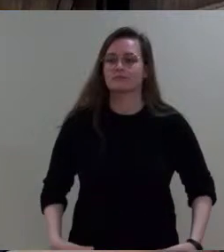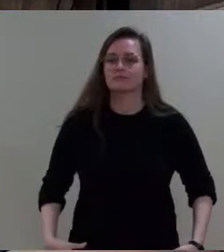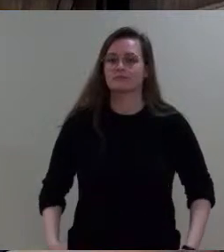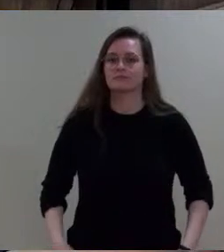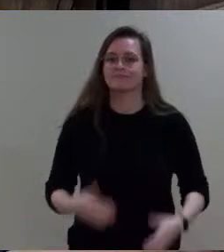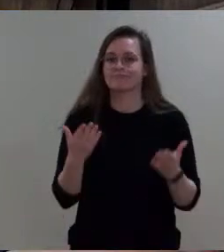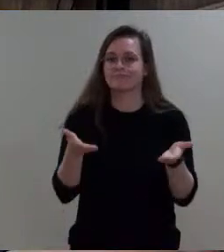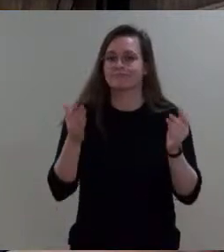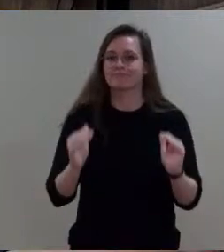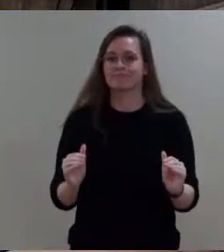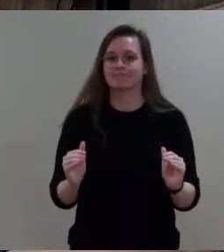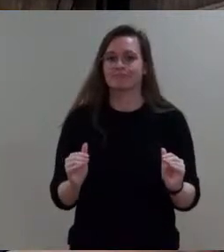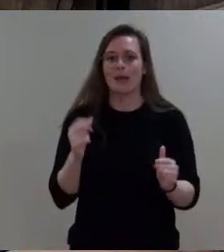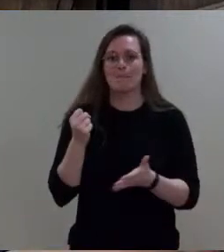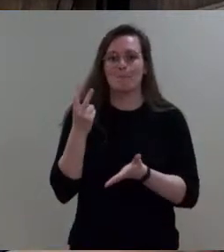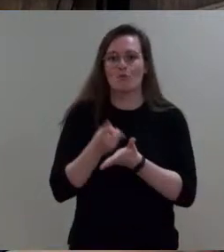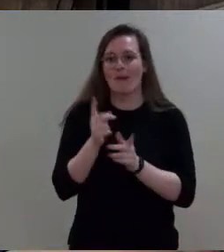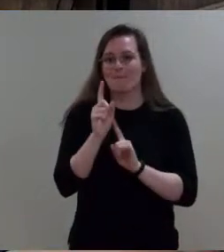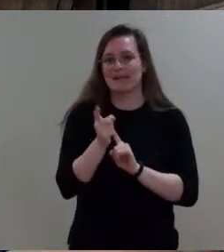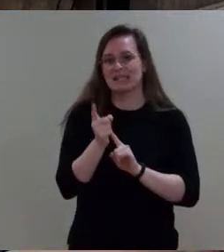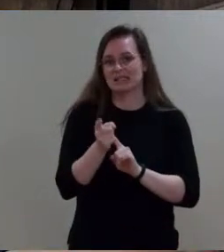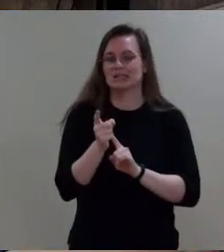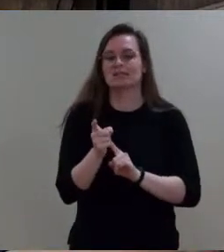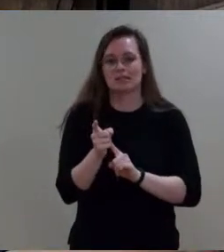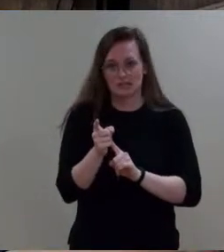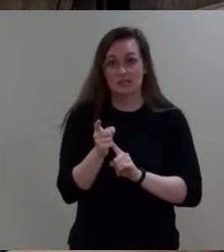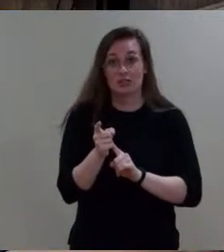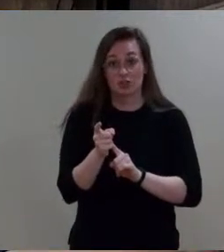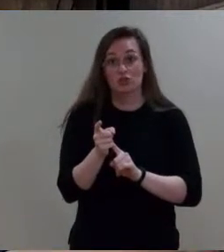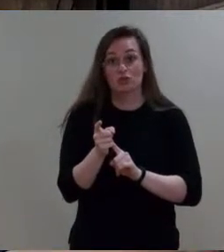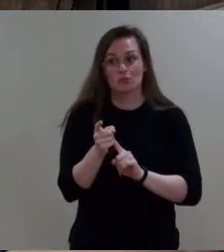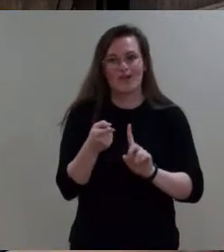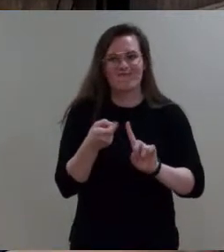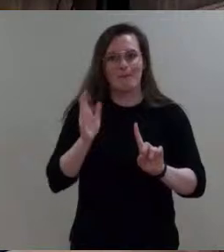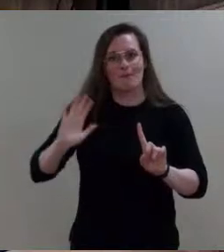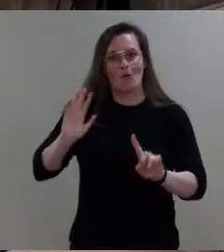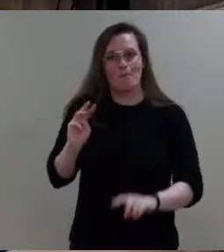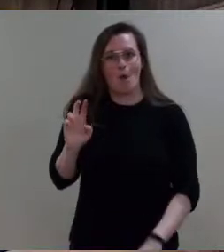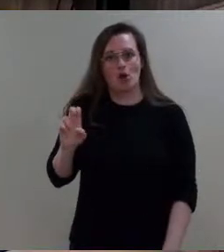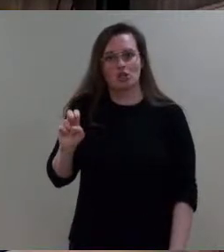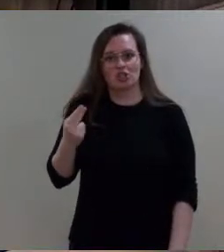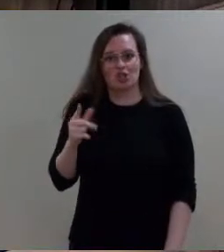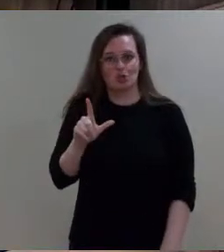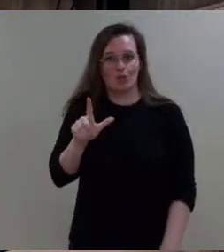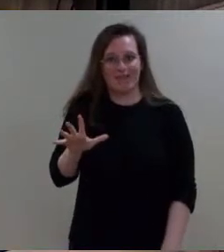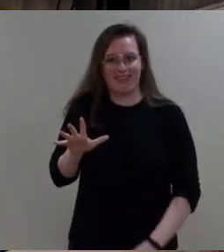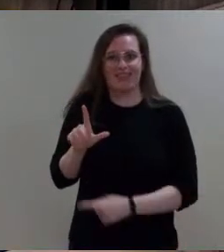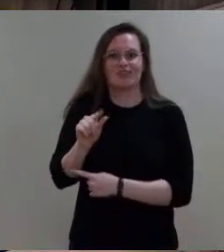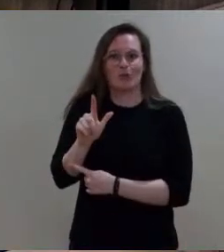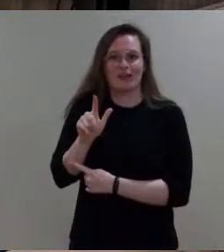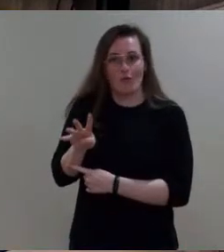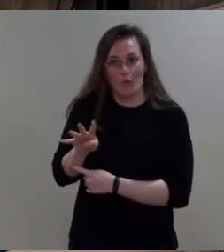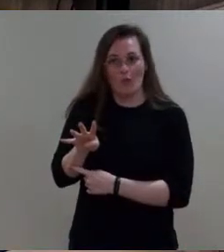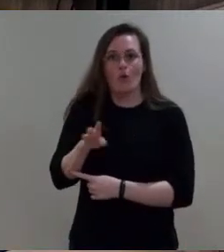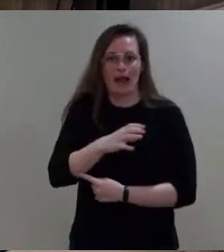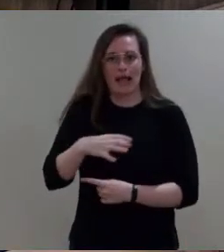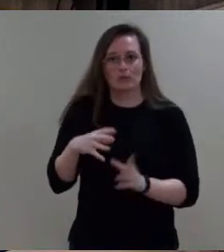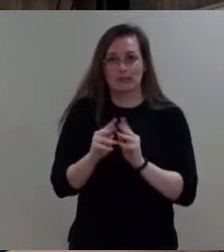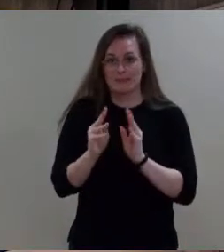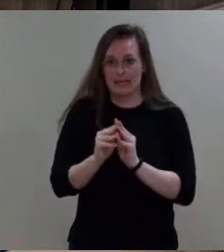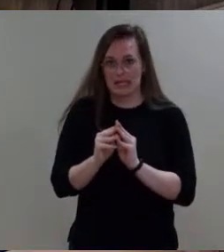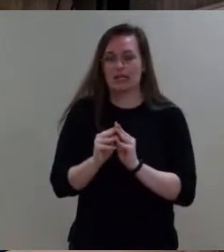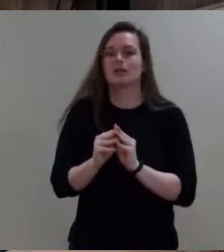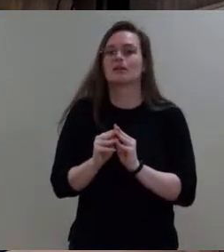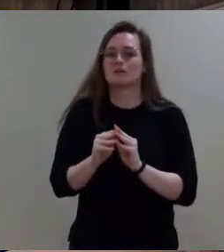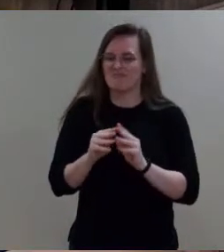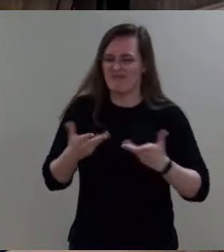Our next item is the approval of the minutes. You have the minutes from the 25th of March 2024 council meeting distributed for